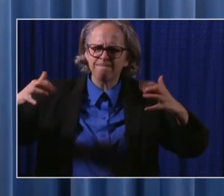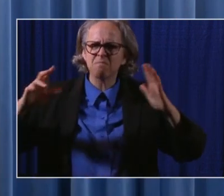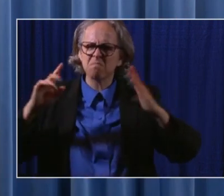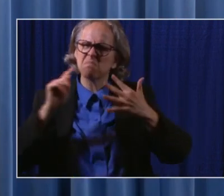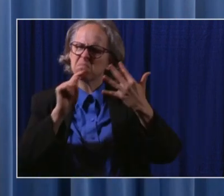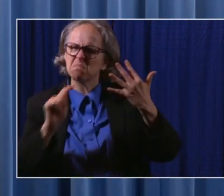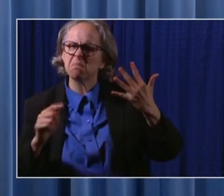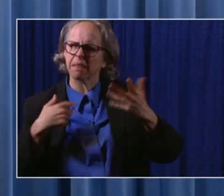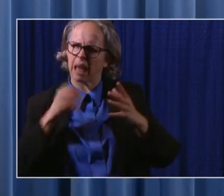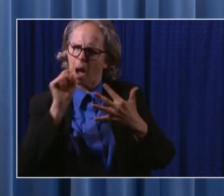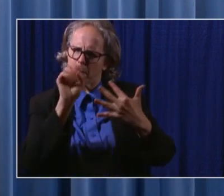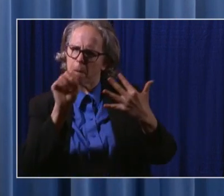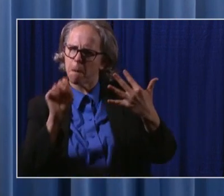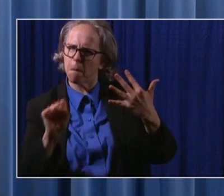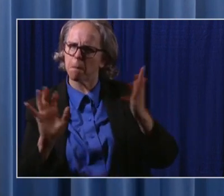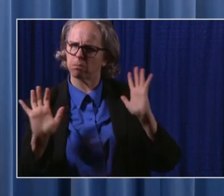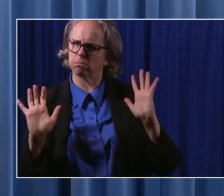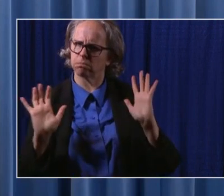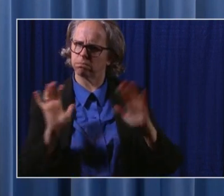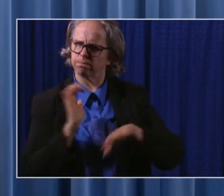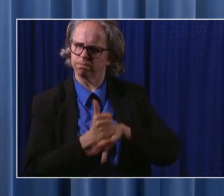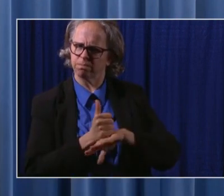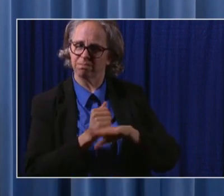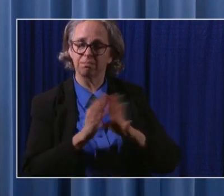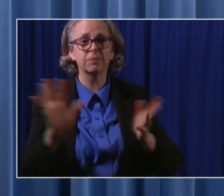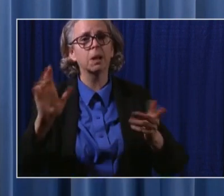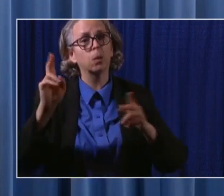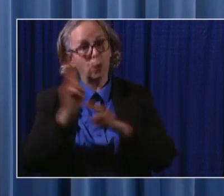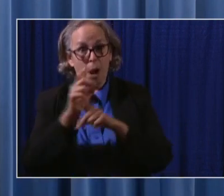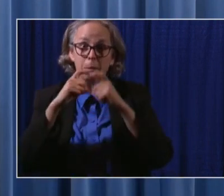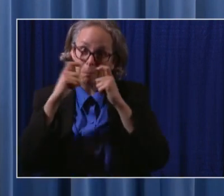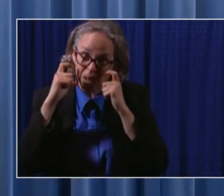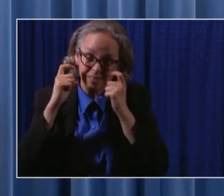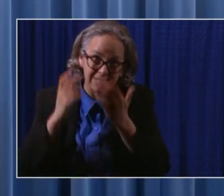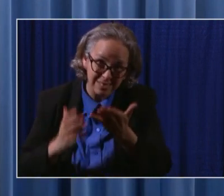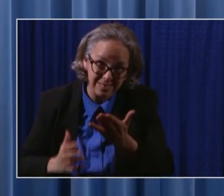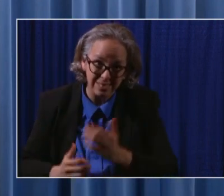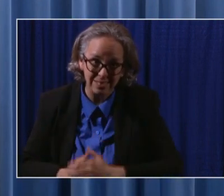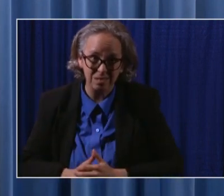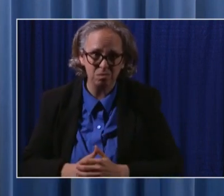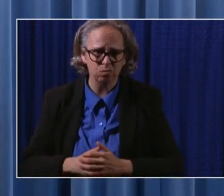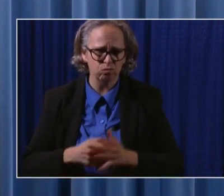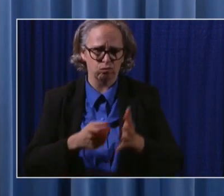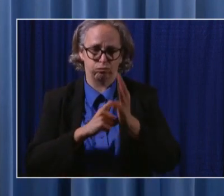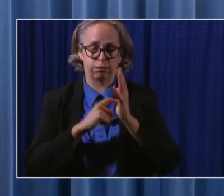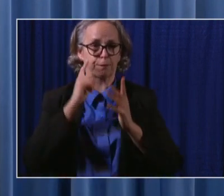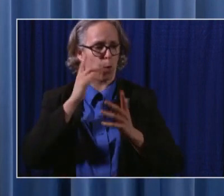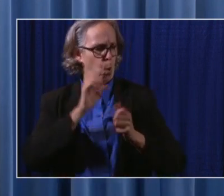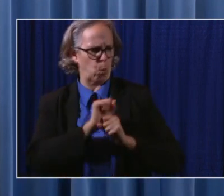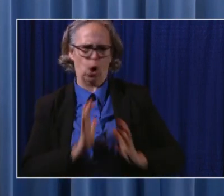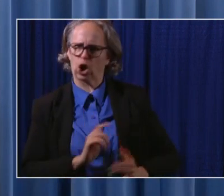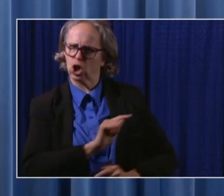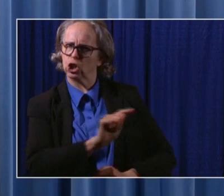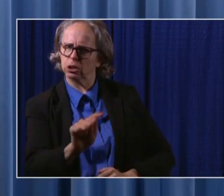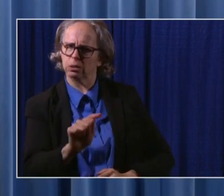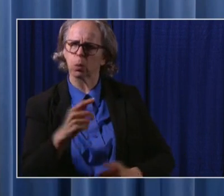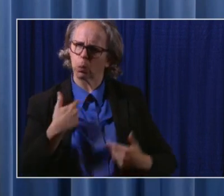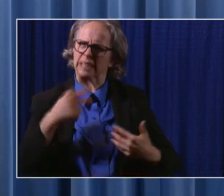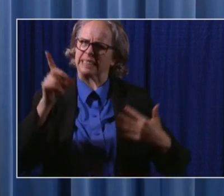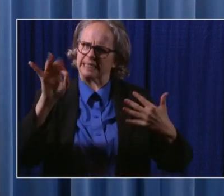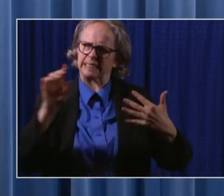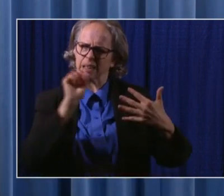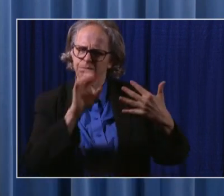place. Facial coverings for all employees were required. Social distancing.